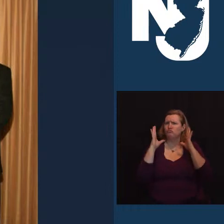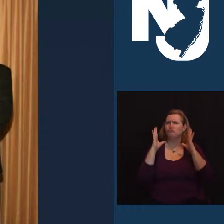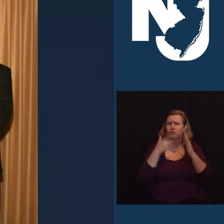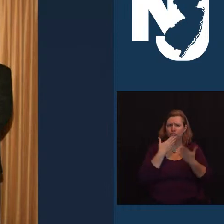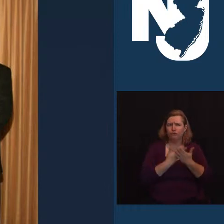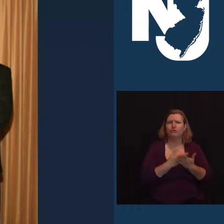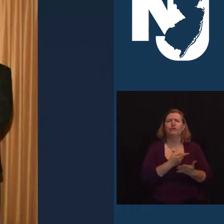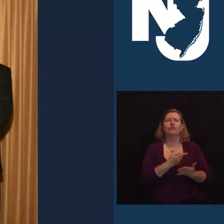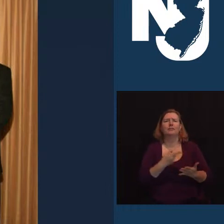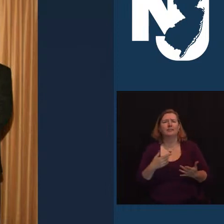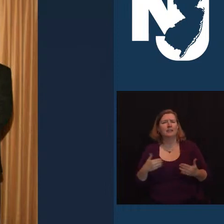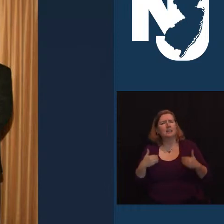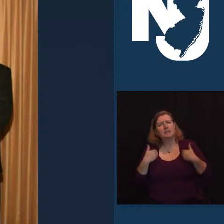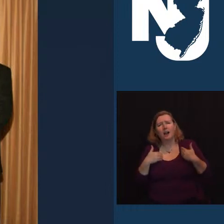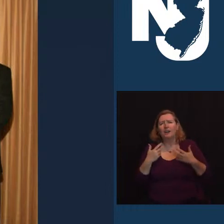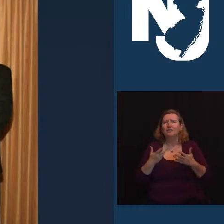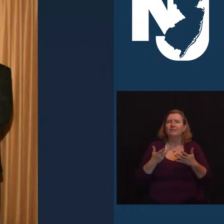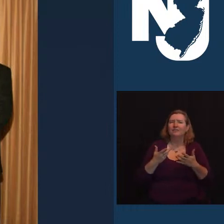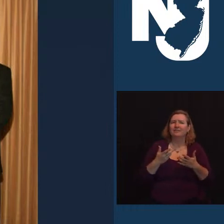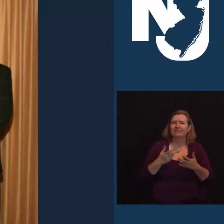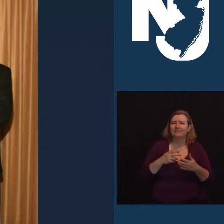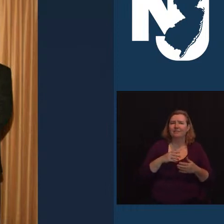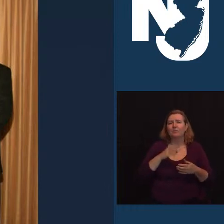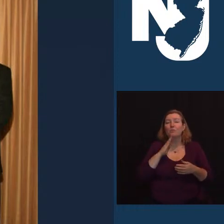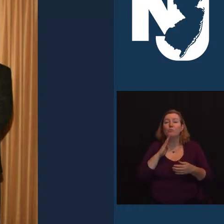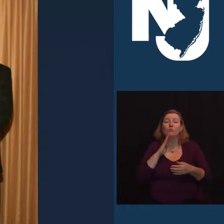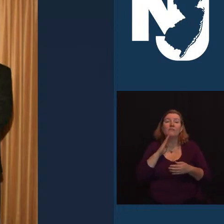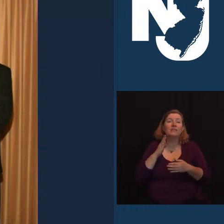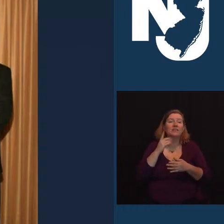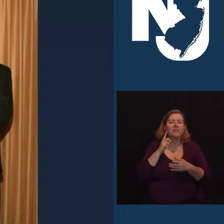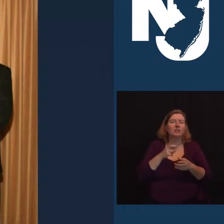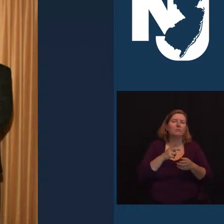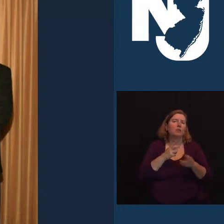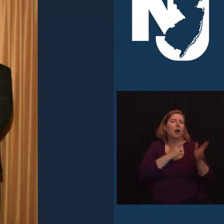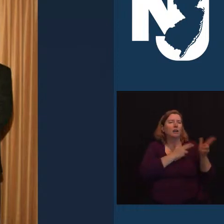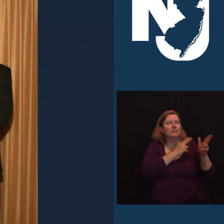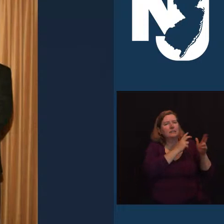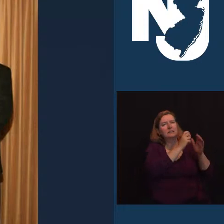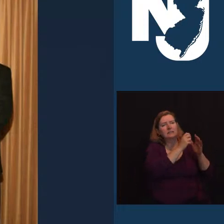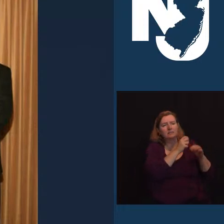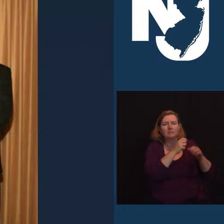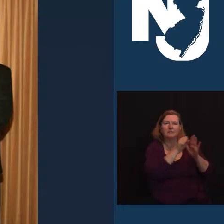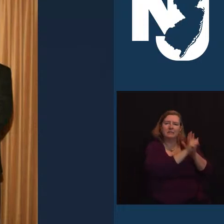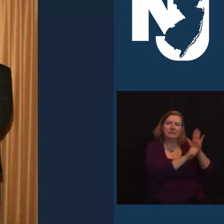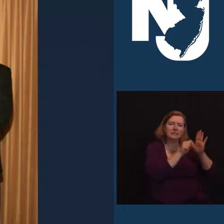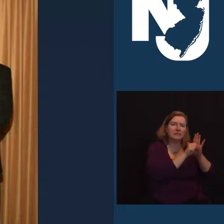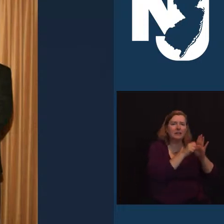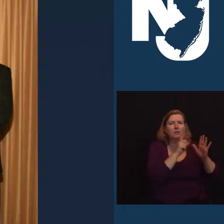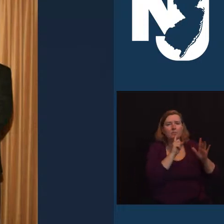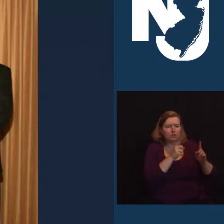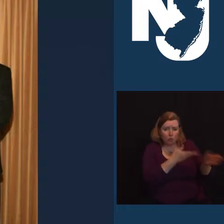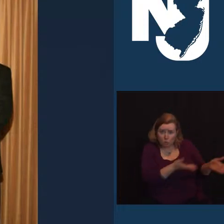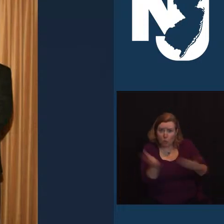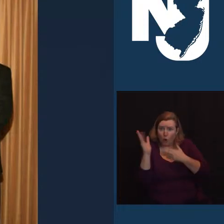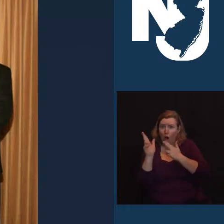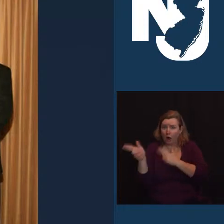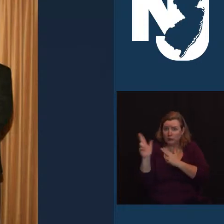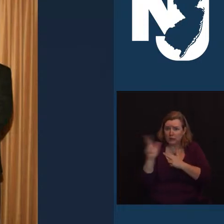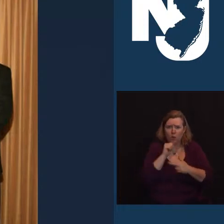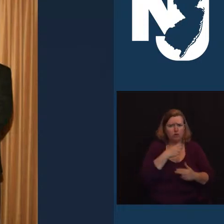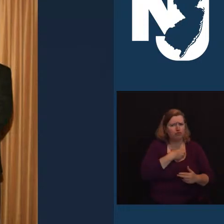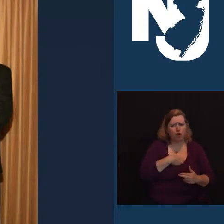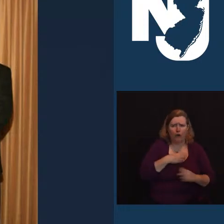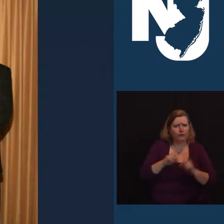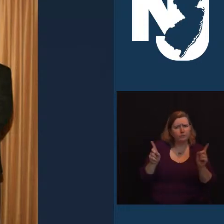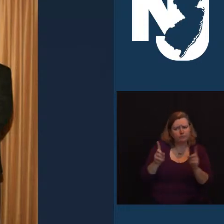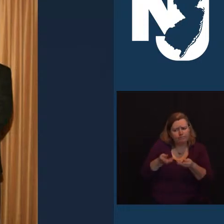cook them and their friends breakfast during hunting season, making sure they set out well fed. Joan now